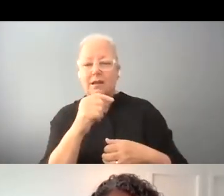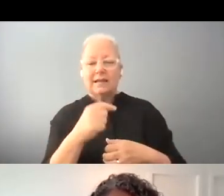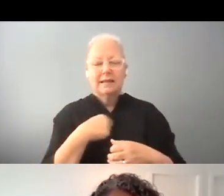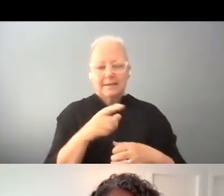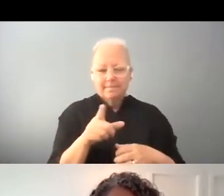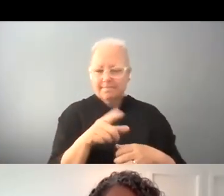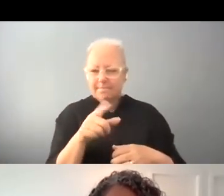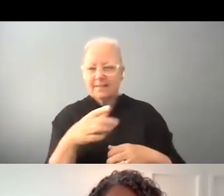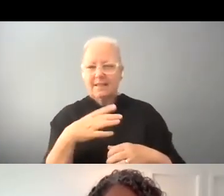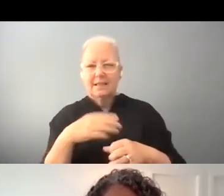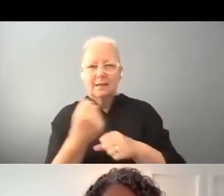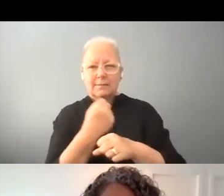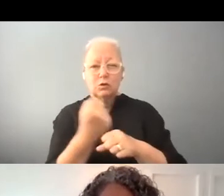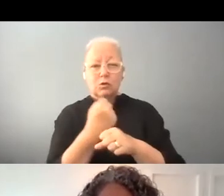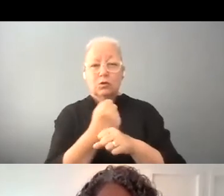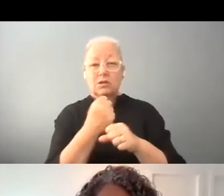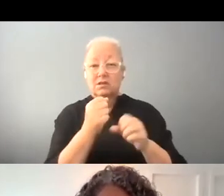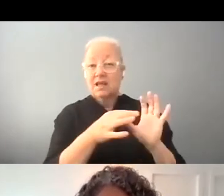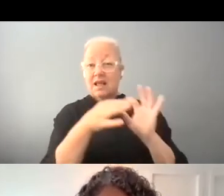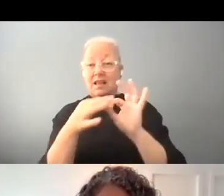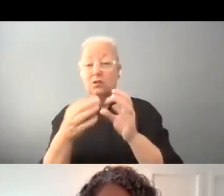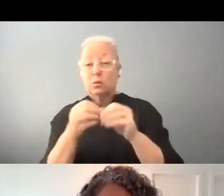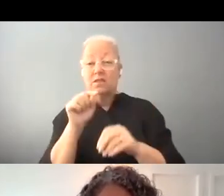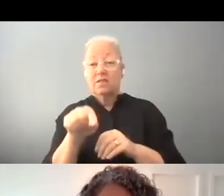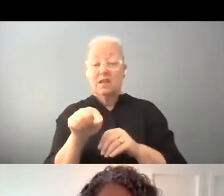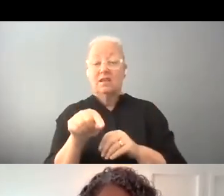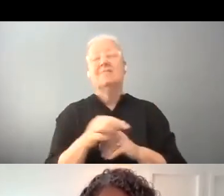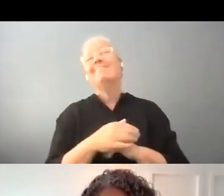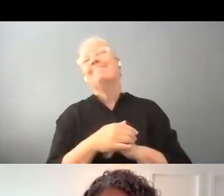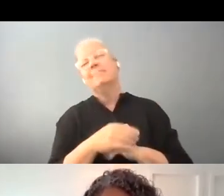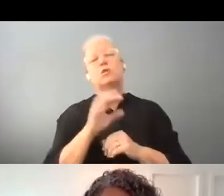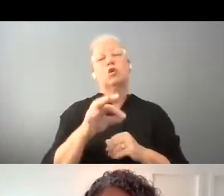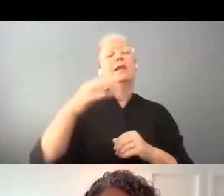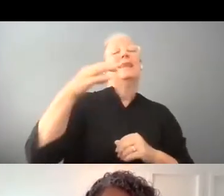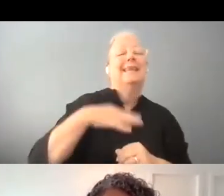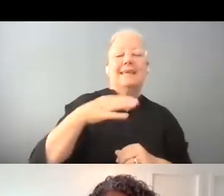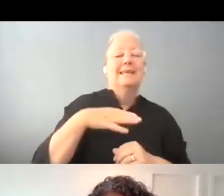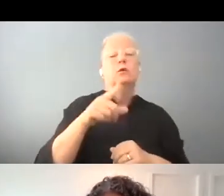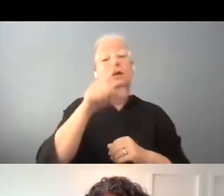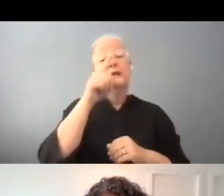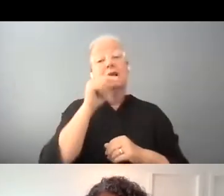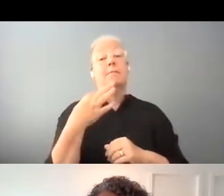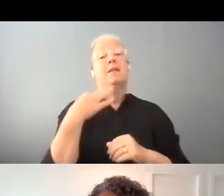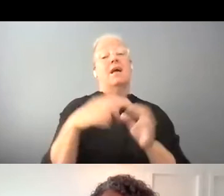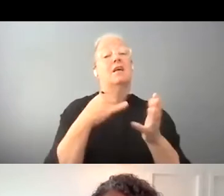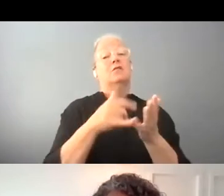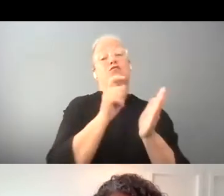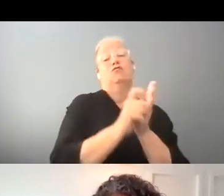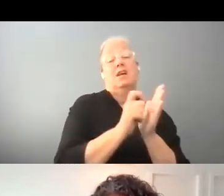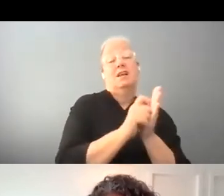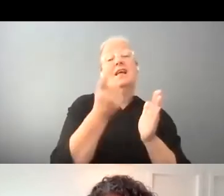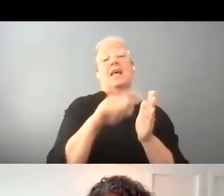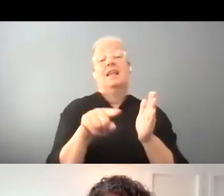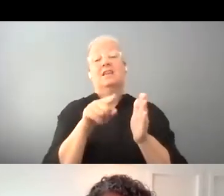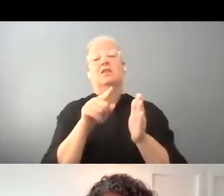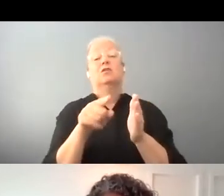you need a producer attached. As I said earlier, you don't need a producer attached. You can apply as a writer and a director, as